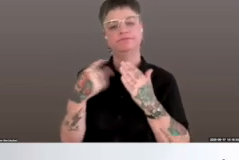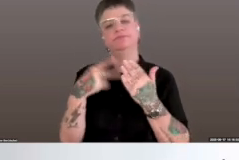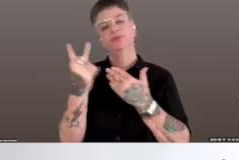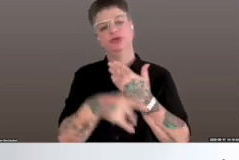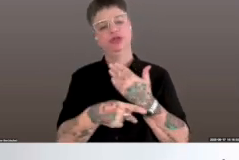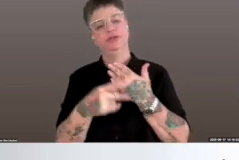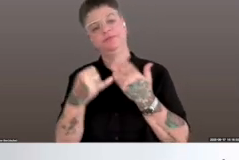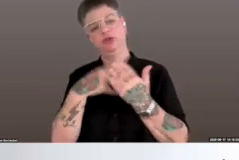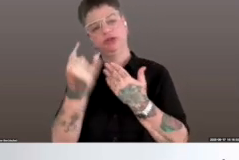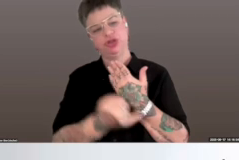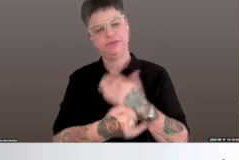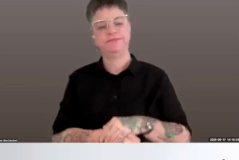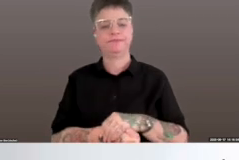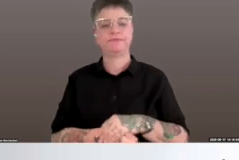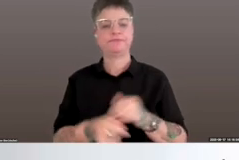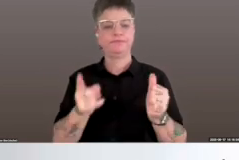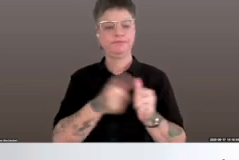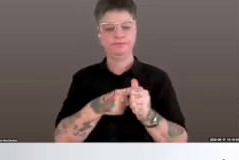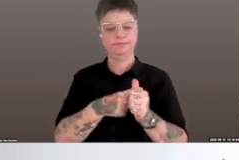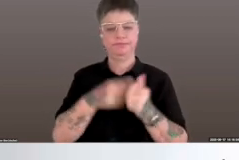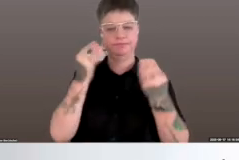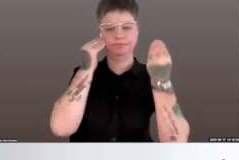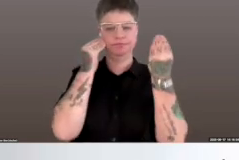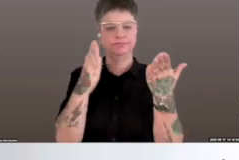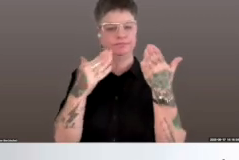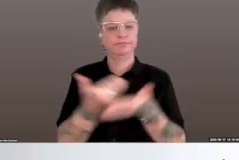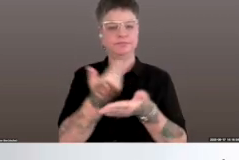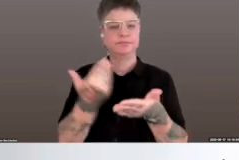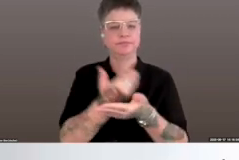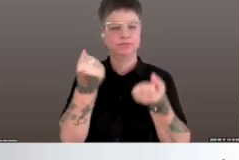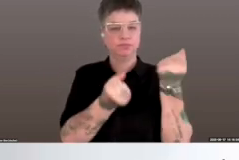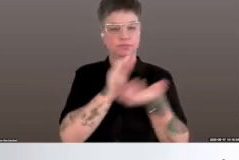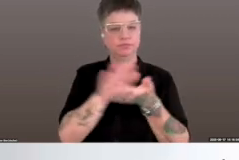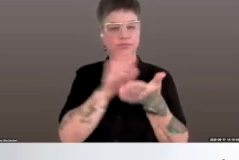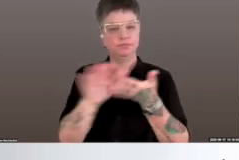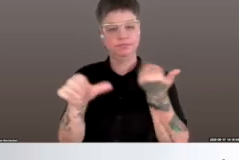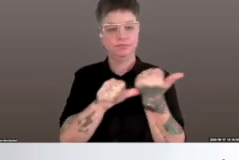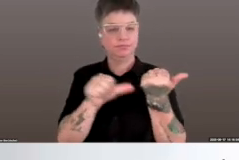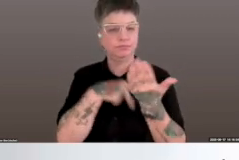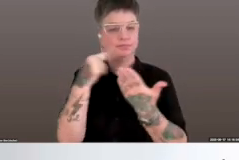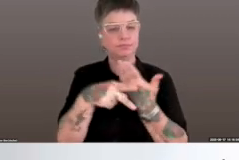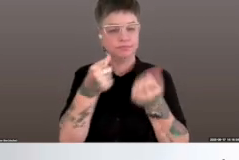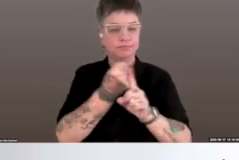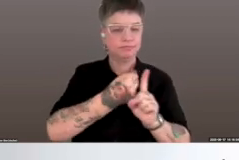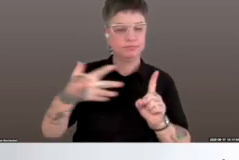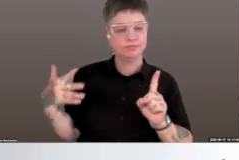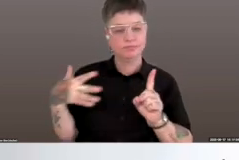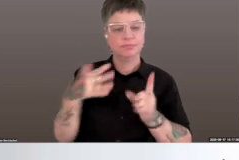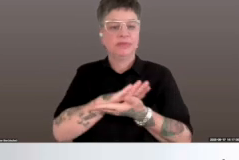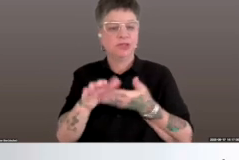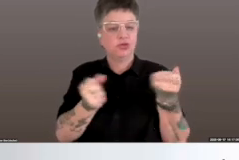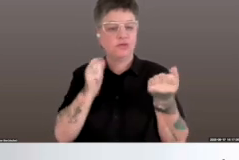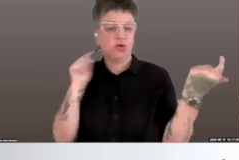So first up, we have an update from DCAP. So the Driving Clean Assistance Program expands access to Clean Cars for All